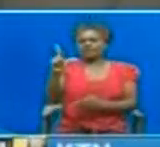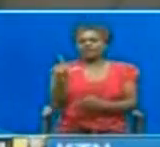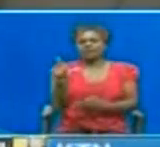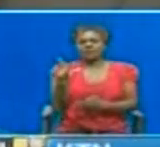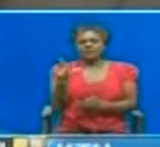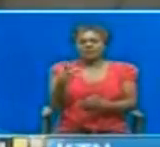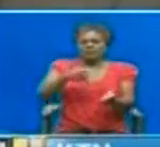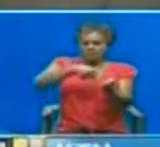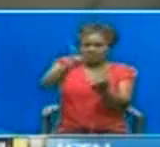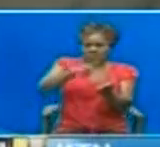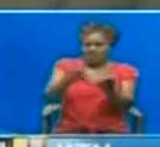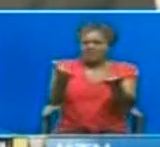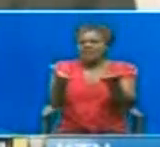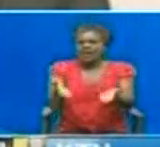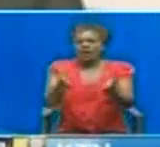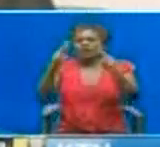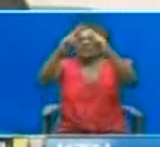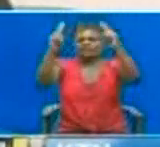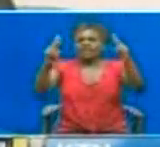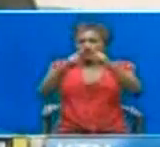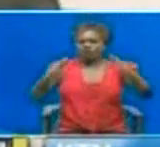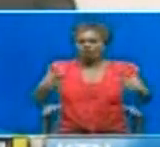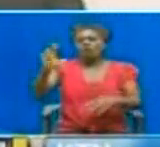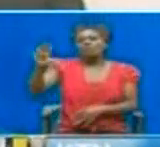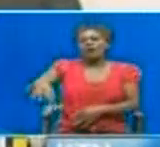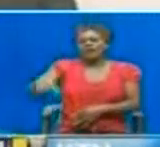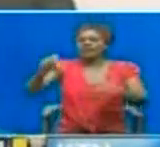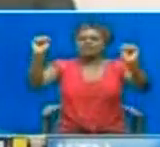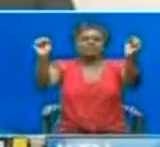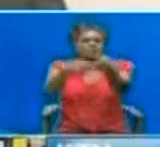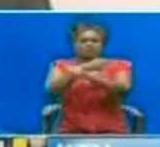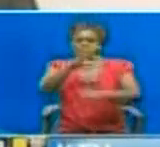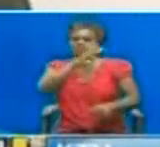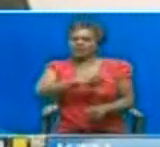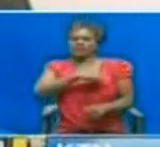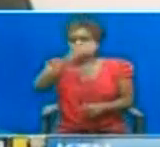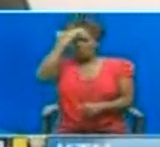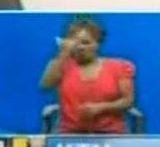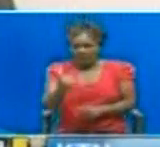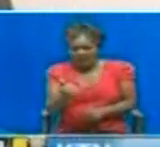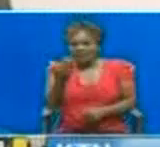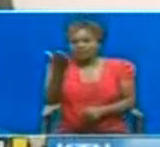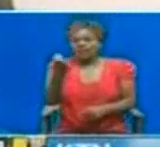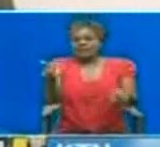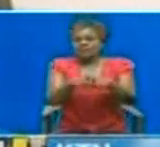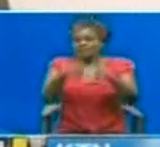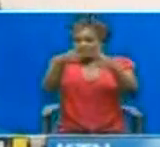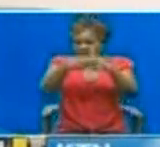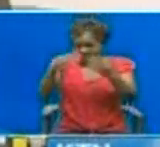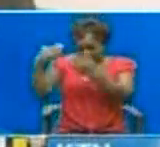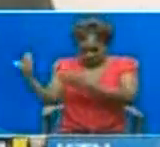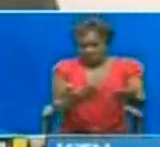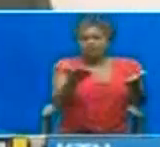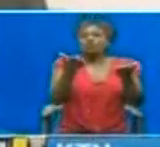The prices that apply now in the international market, we cannot benefit them because the products, even if you were to start bringing them